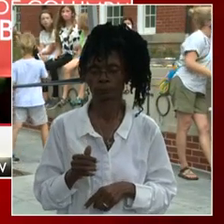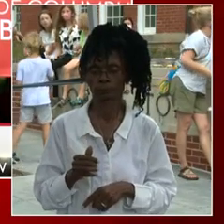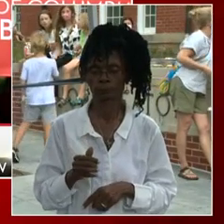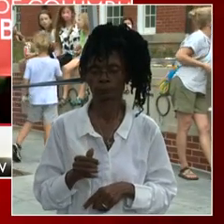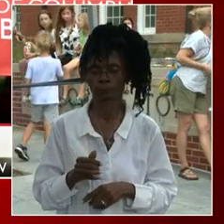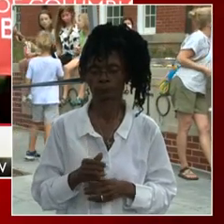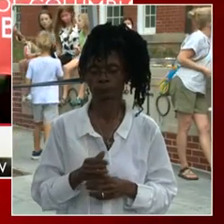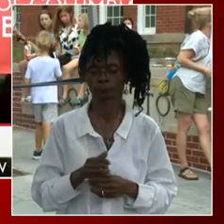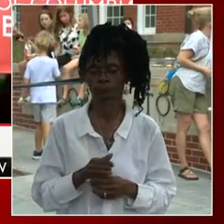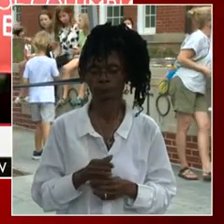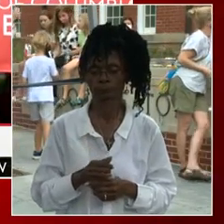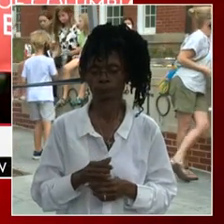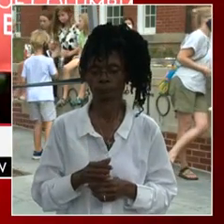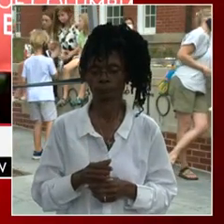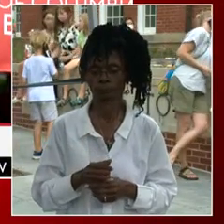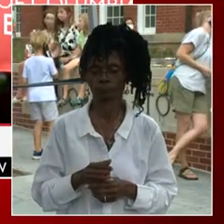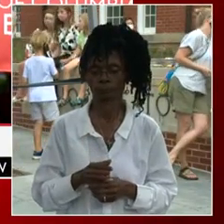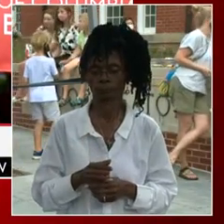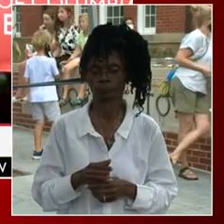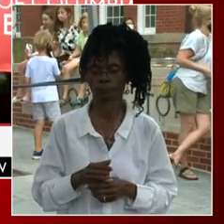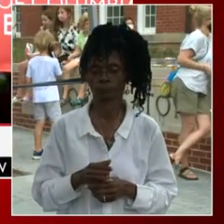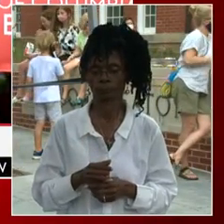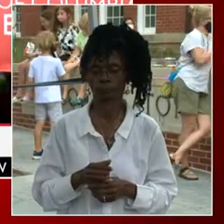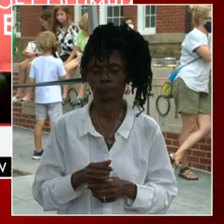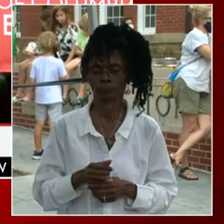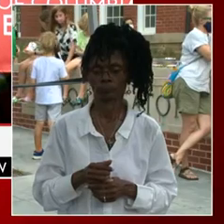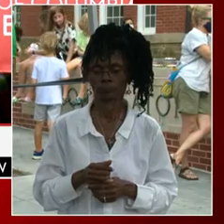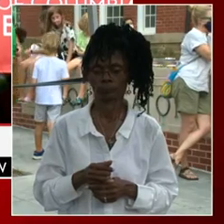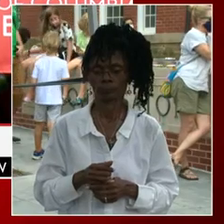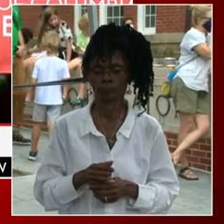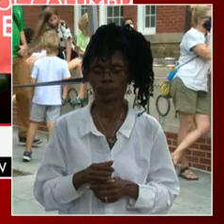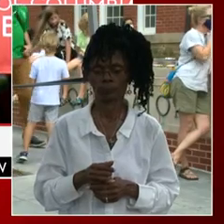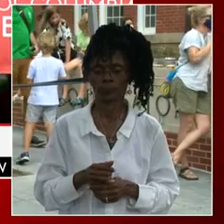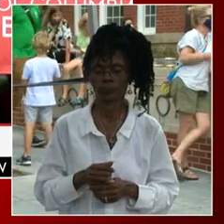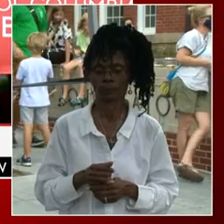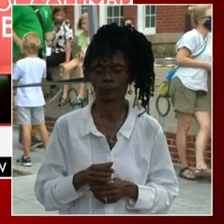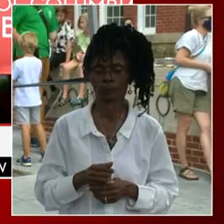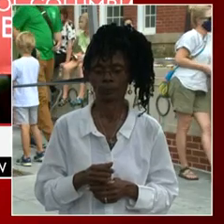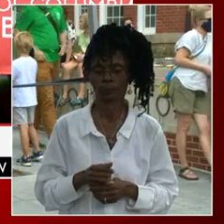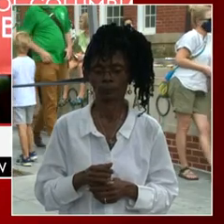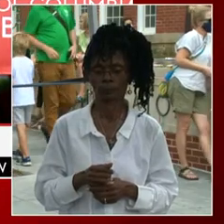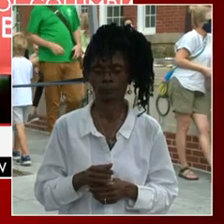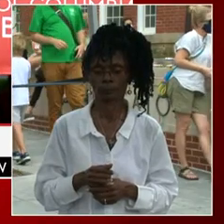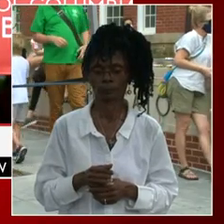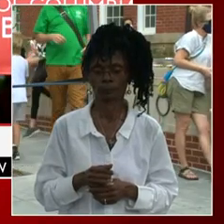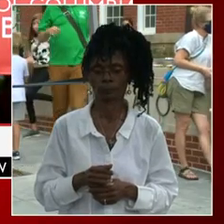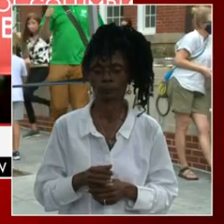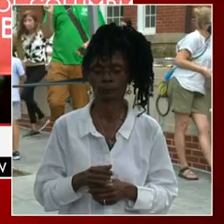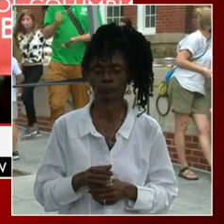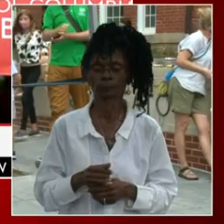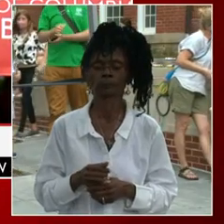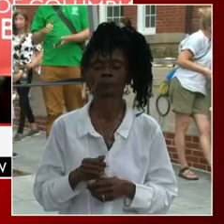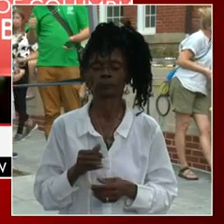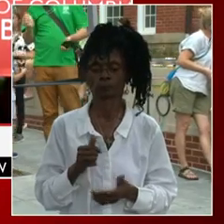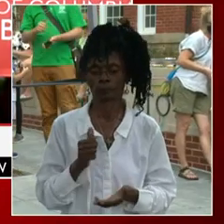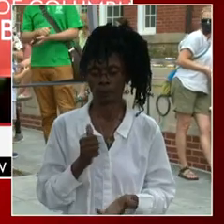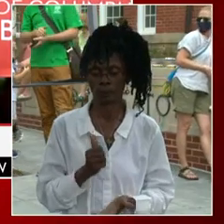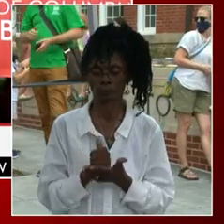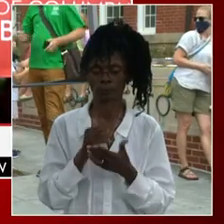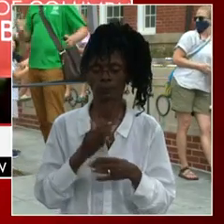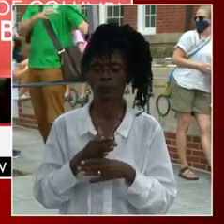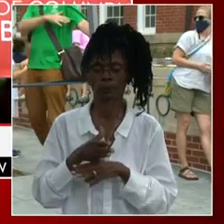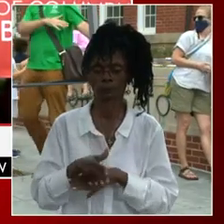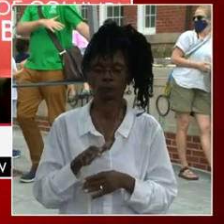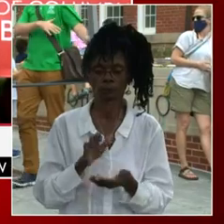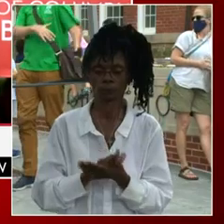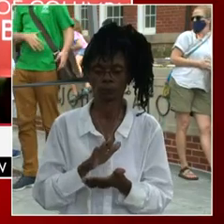school, to ensure that our students are back on track. So families, guardians, students, please know we are prepared to meet your